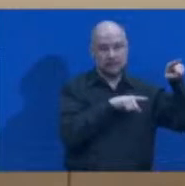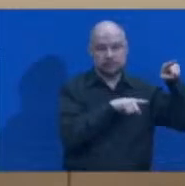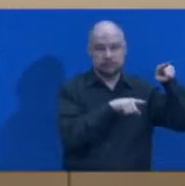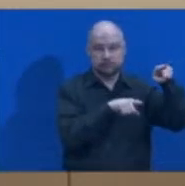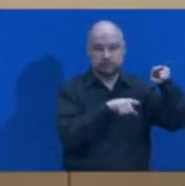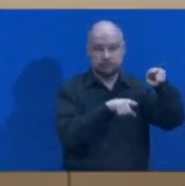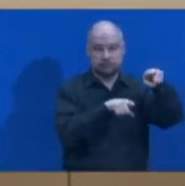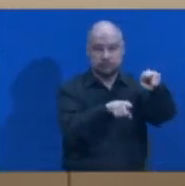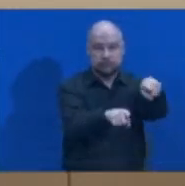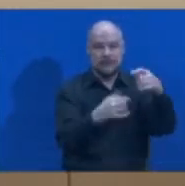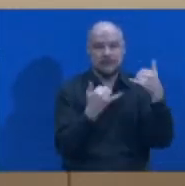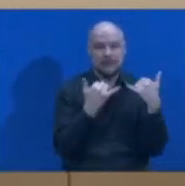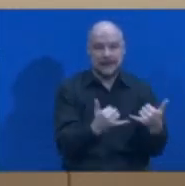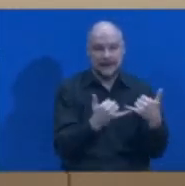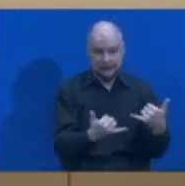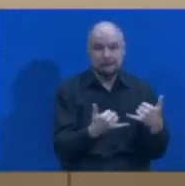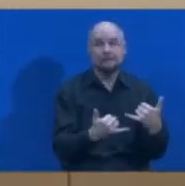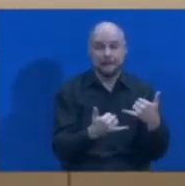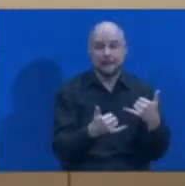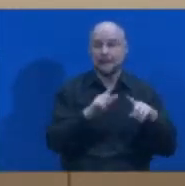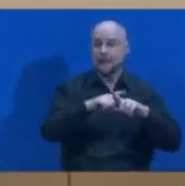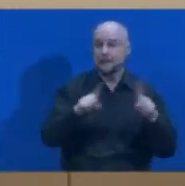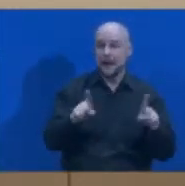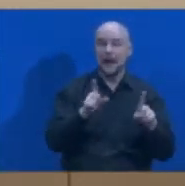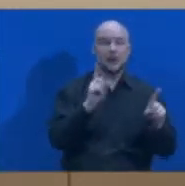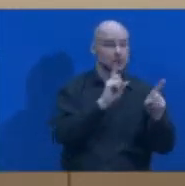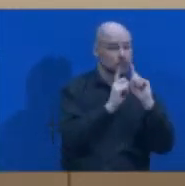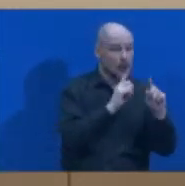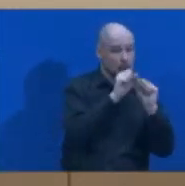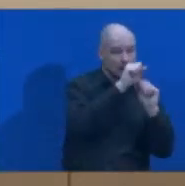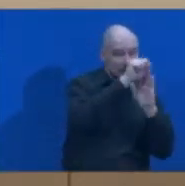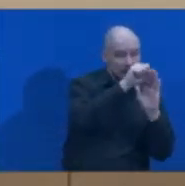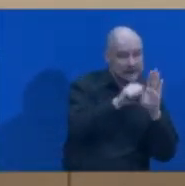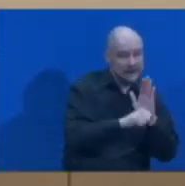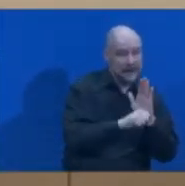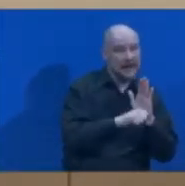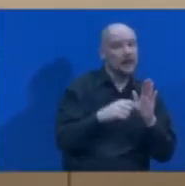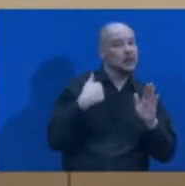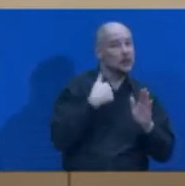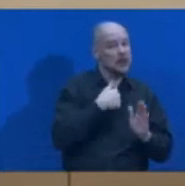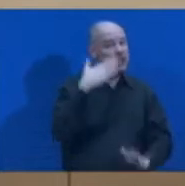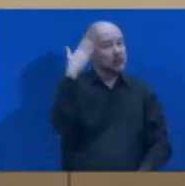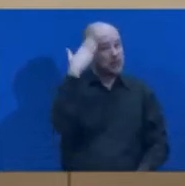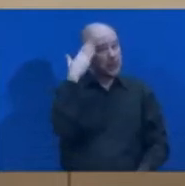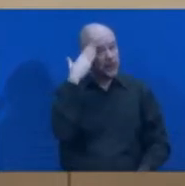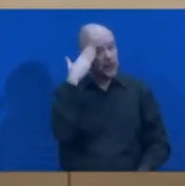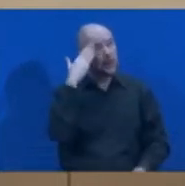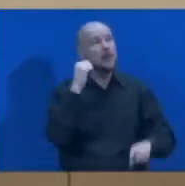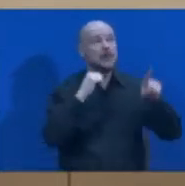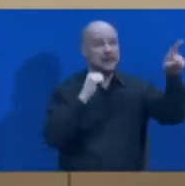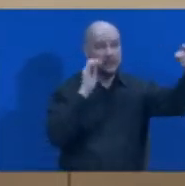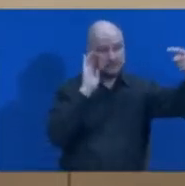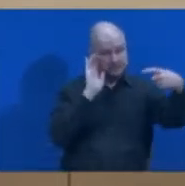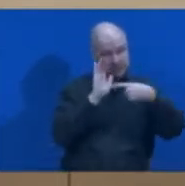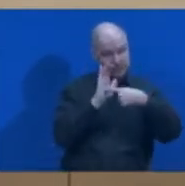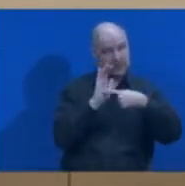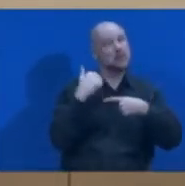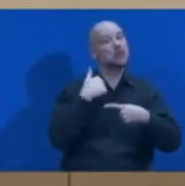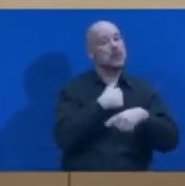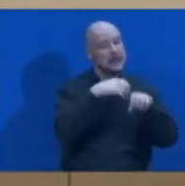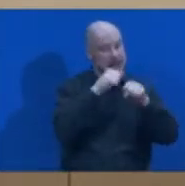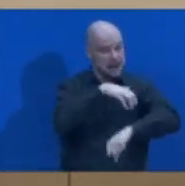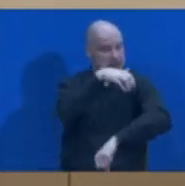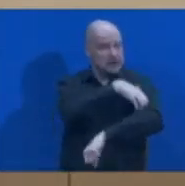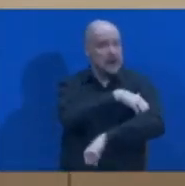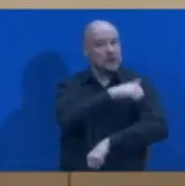plan at this point. But in conversation with the state, we also recognized, and they recognized, that we're going to look at our